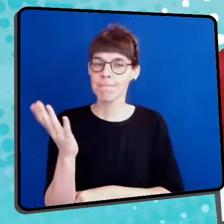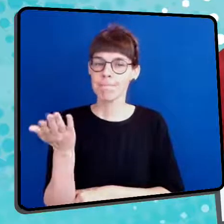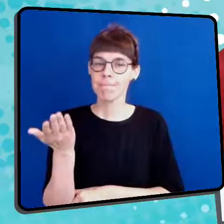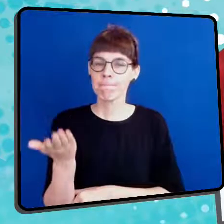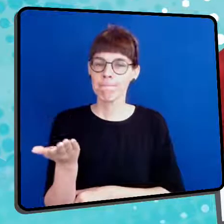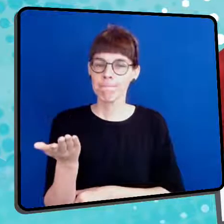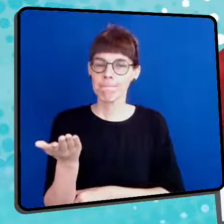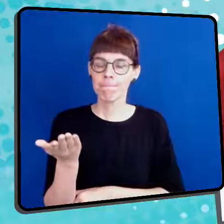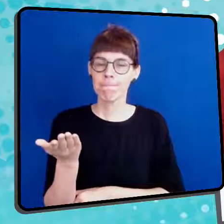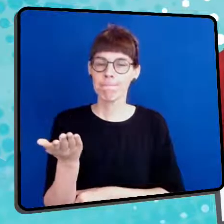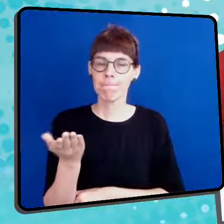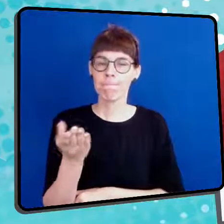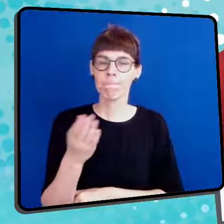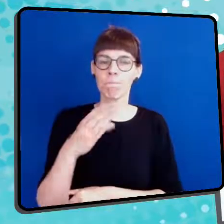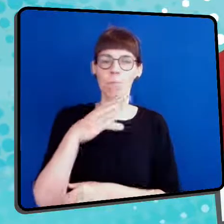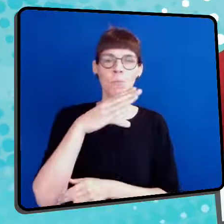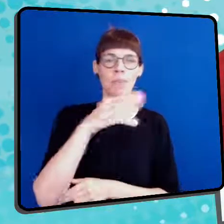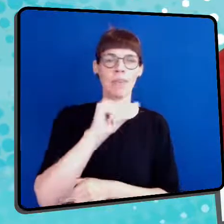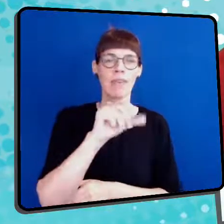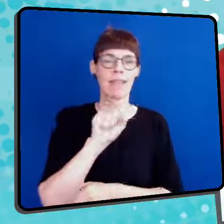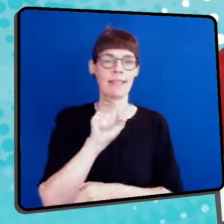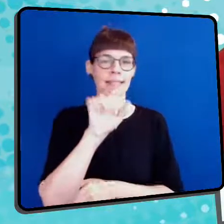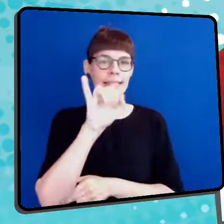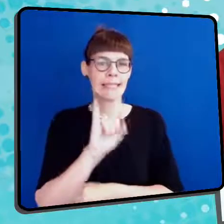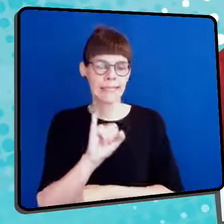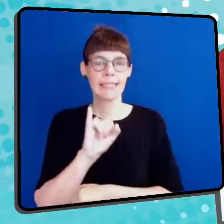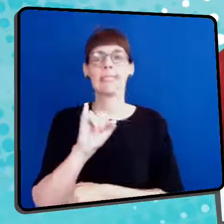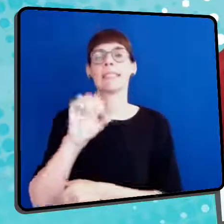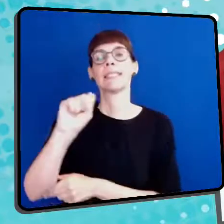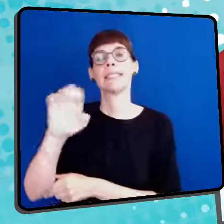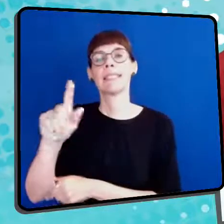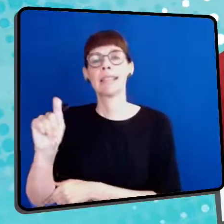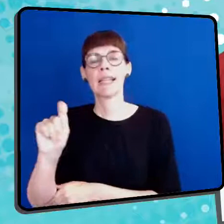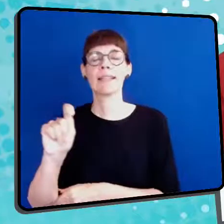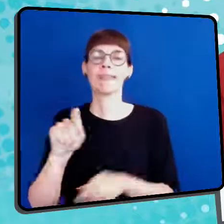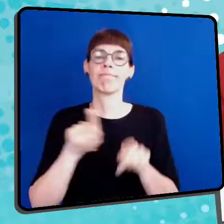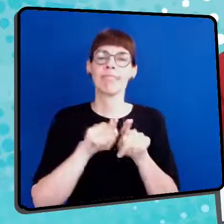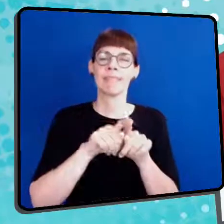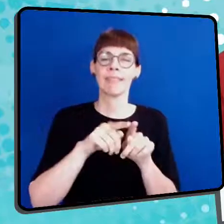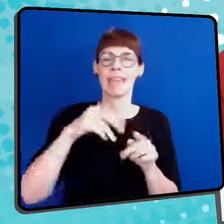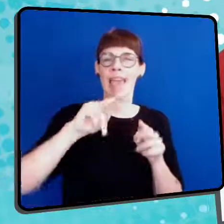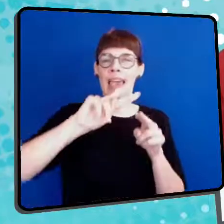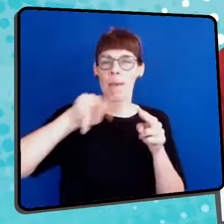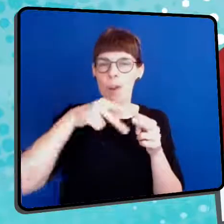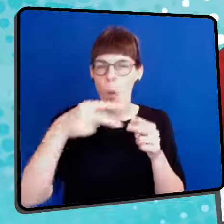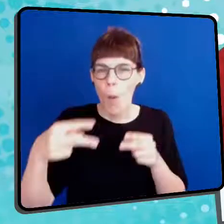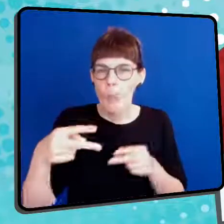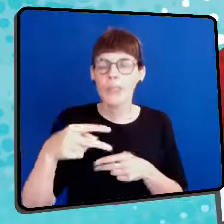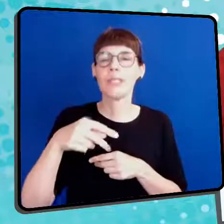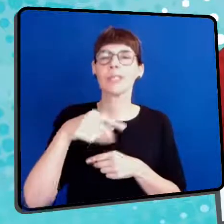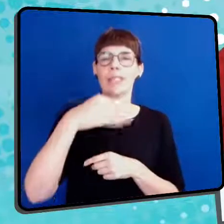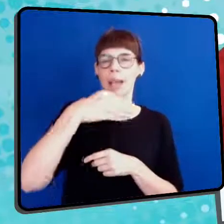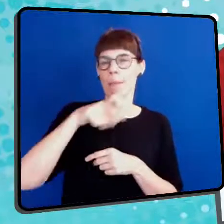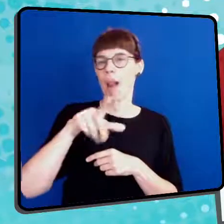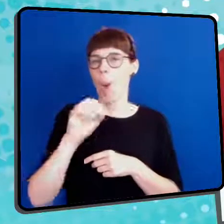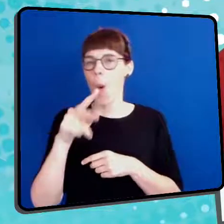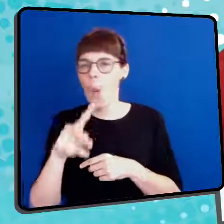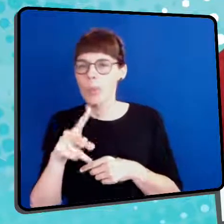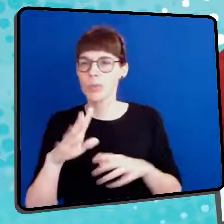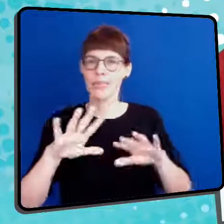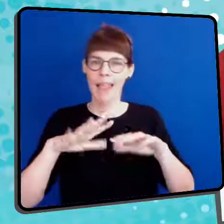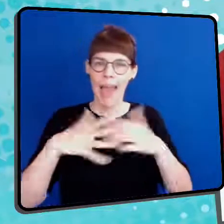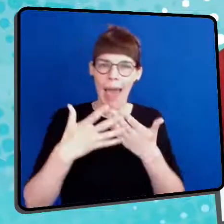Cassie and Seth talking about MLOps and all the new changes in Visual Studio Code and with Azure